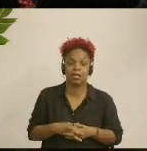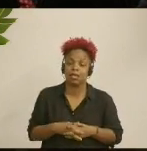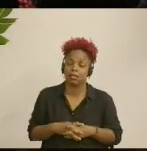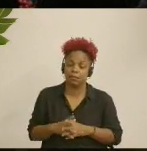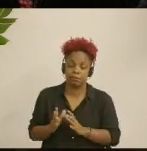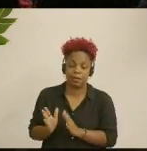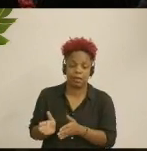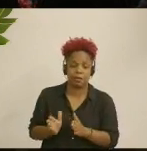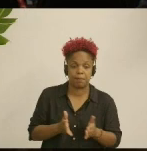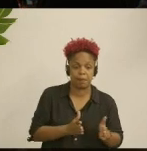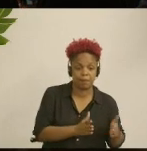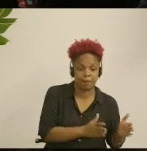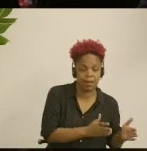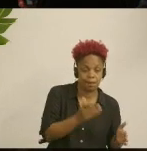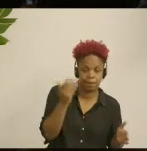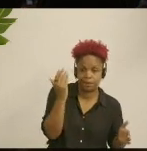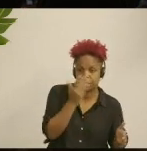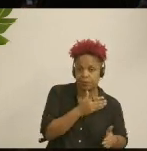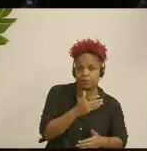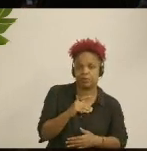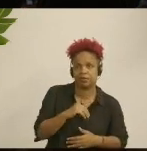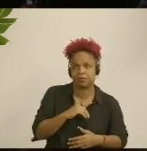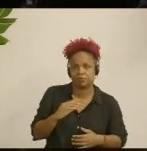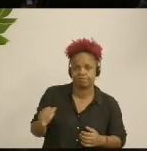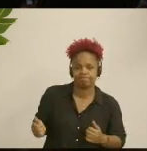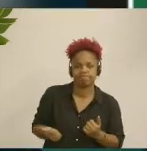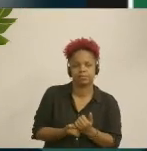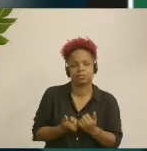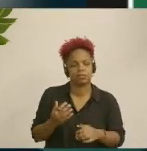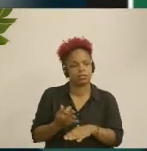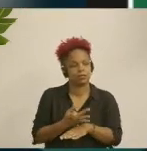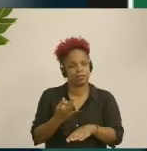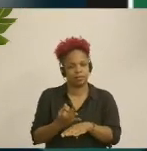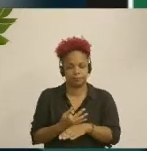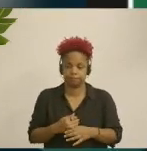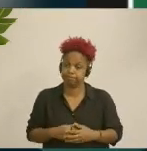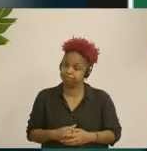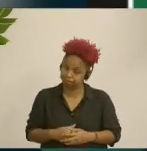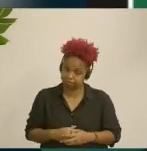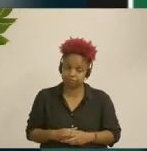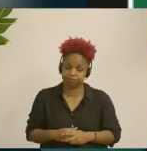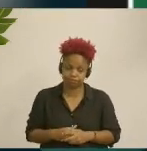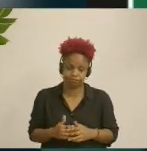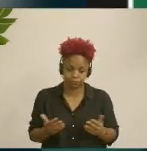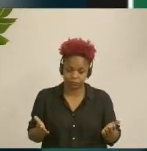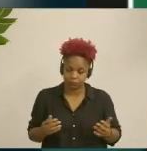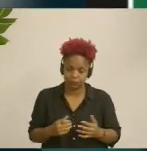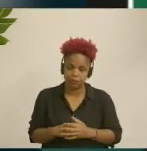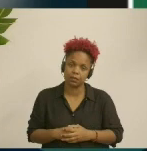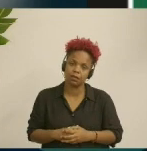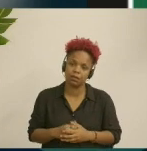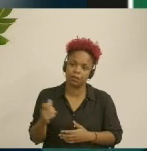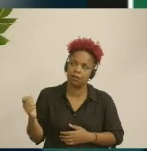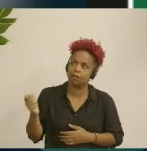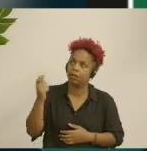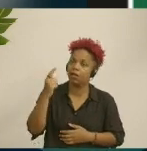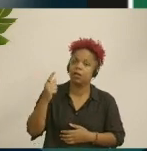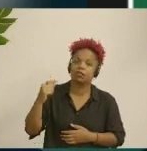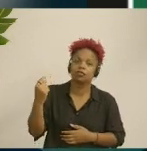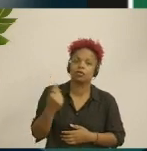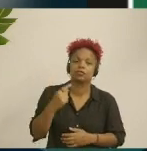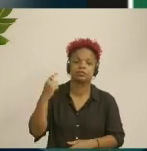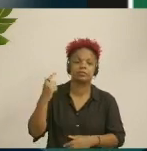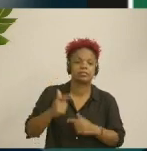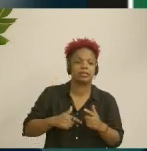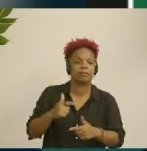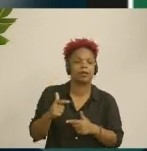really might become a game changer. I'll take it as an inspiration for our work in international development cooperation,